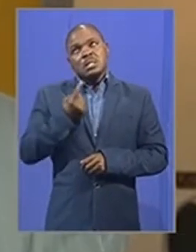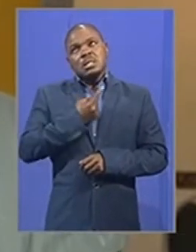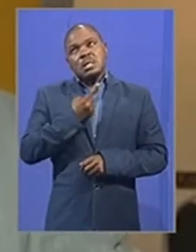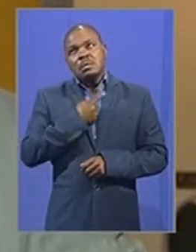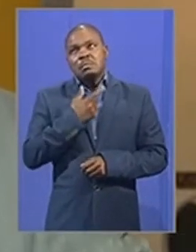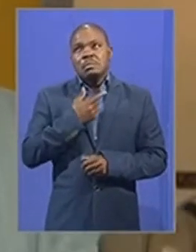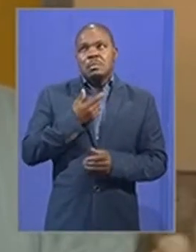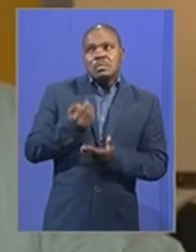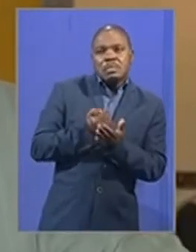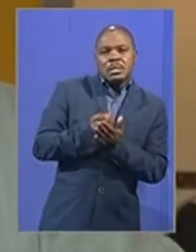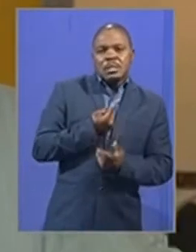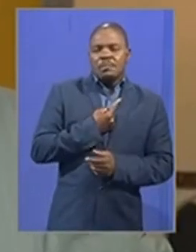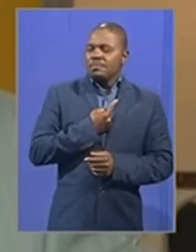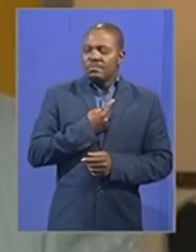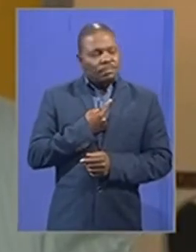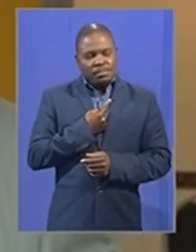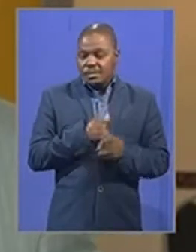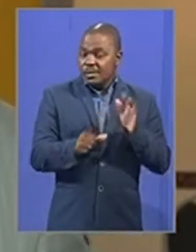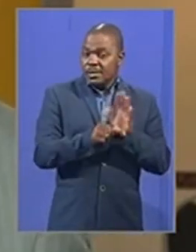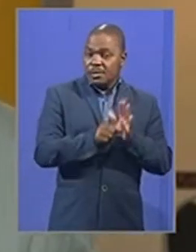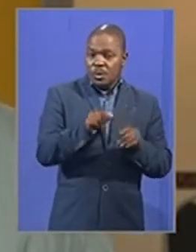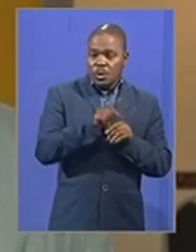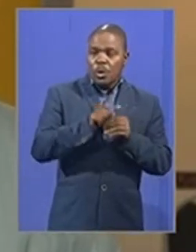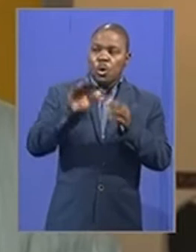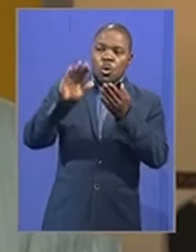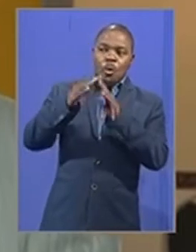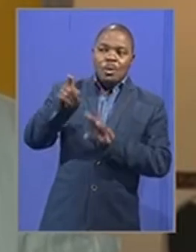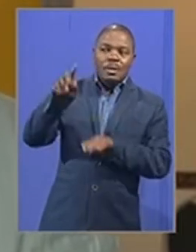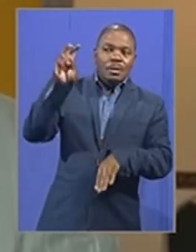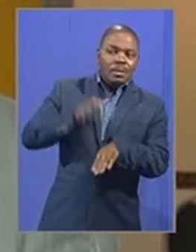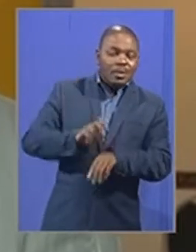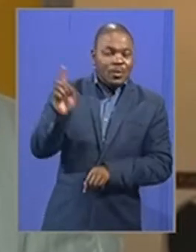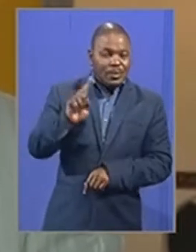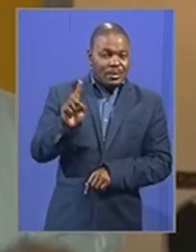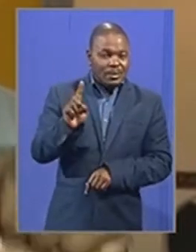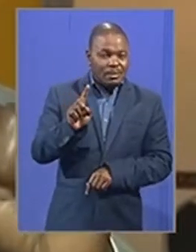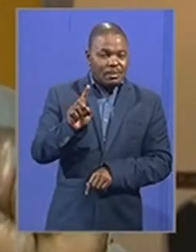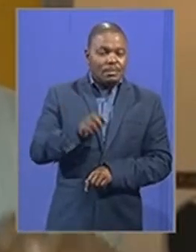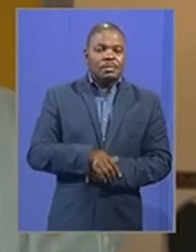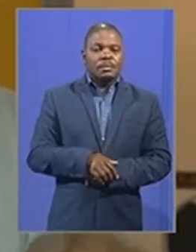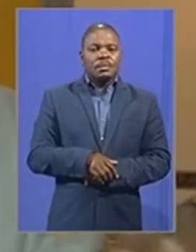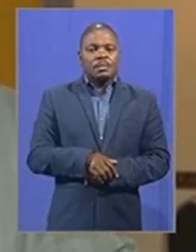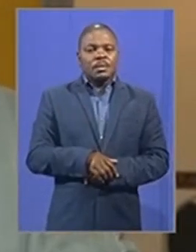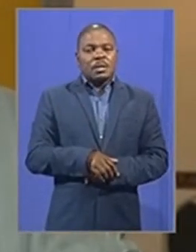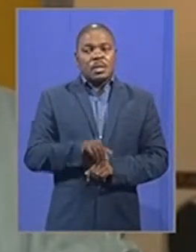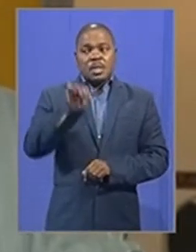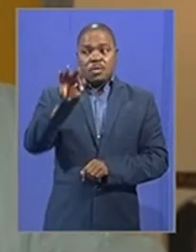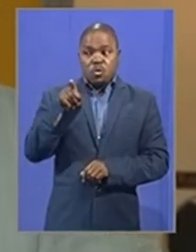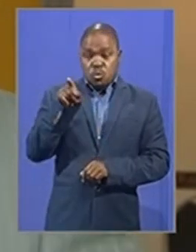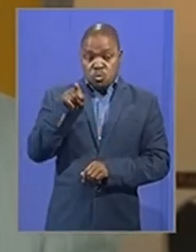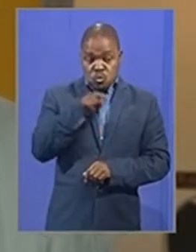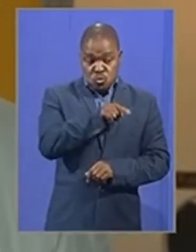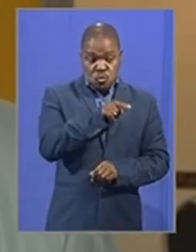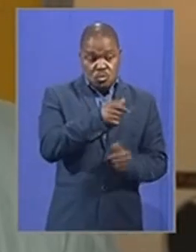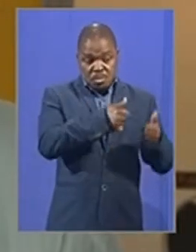ba shebe ho hlokomela setjhaba sena le ntho tsena tseo di se hlokang. Hobane ha ba hlokomela setjhaba ho